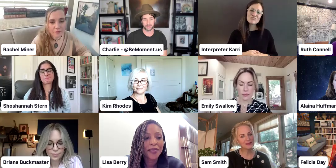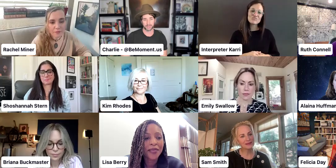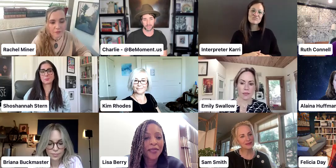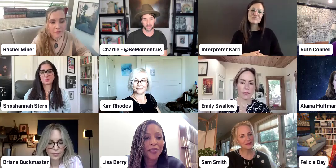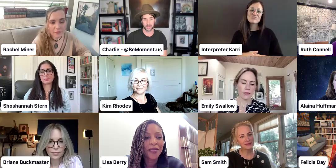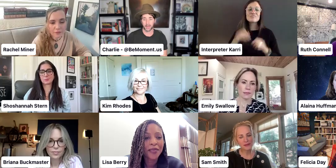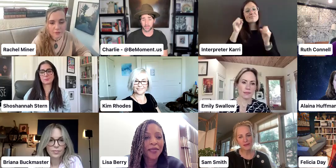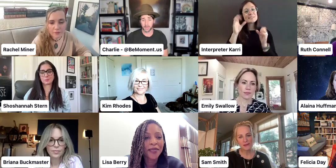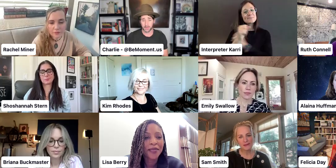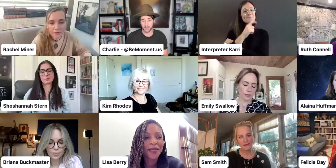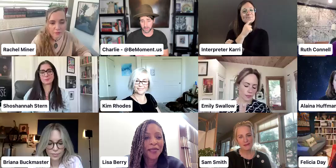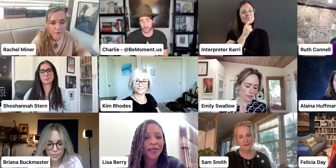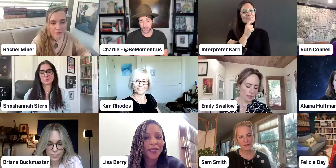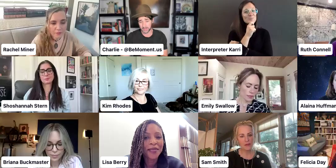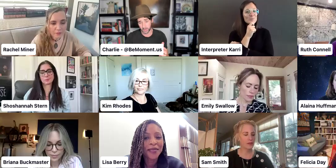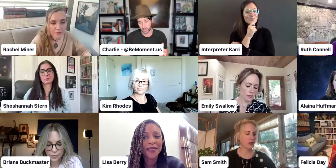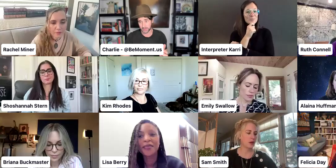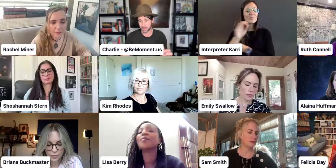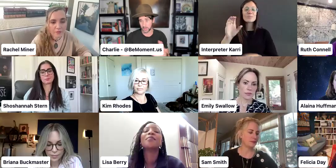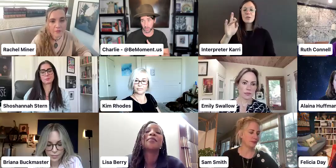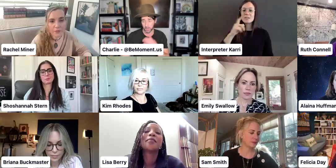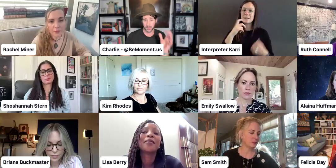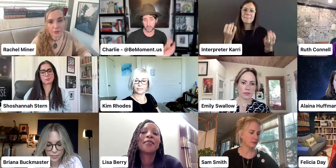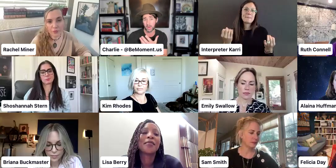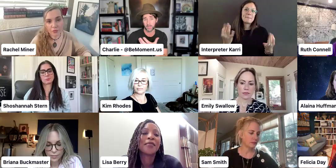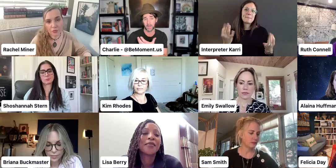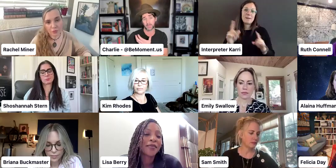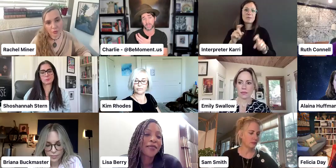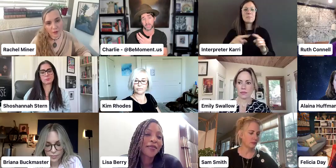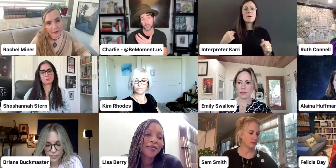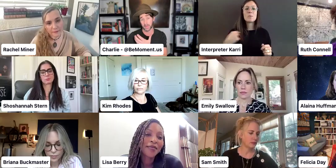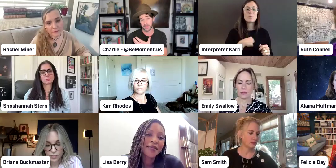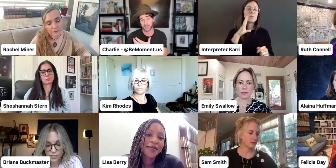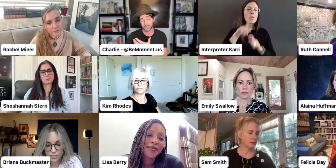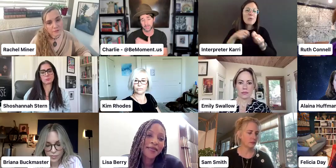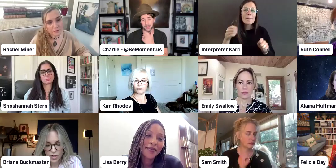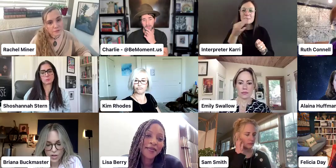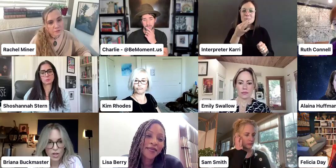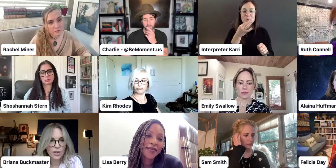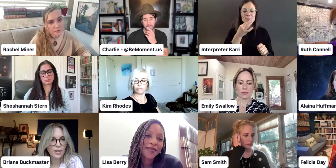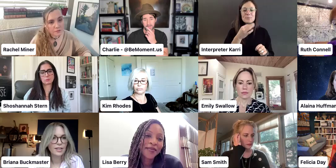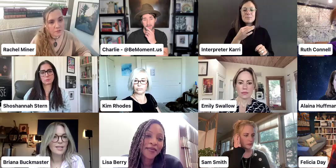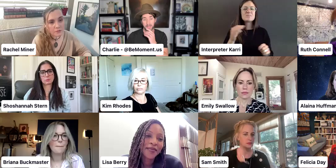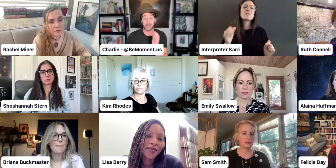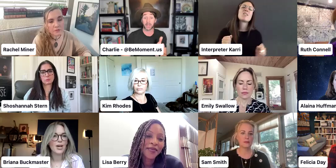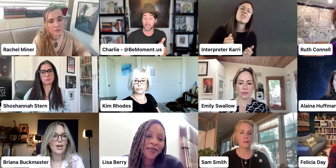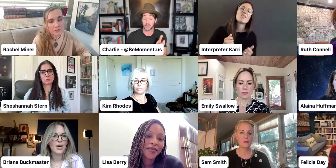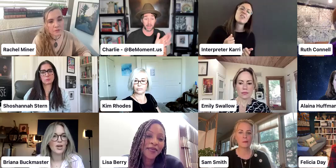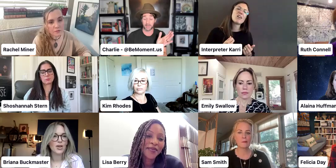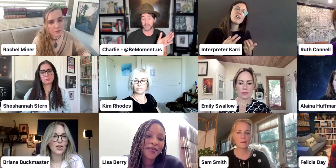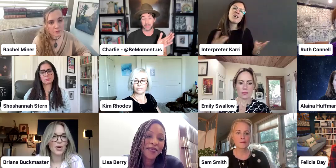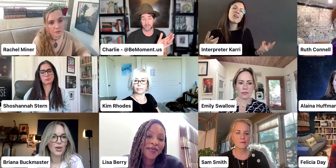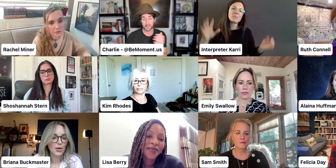Amazing. There's lots more questions too, but we're going to be wrapping up in just a little bit. Aww.